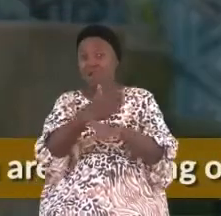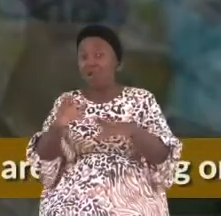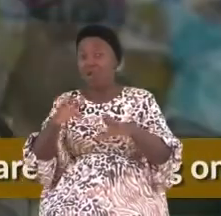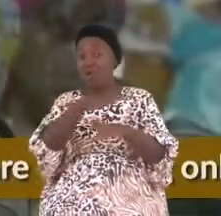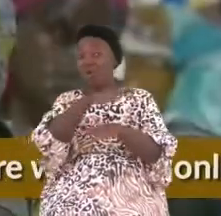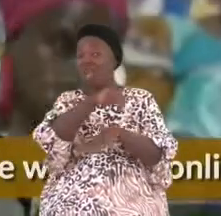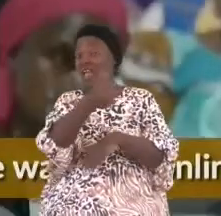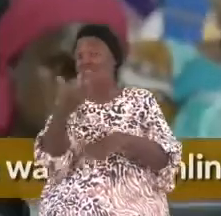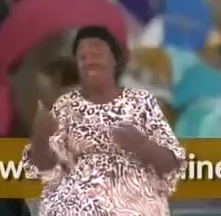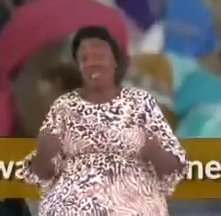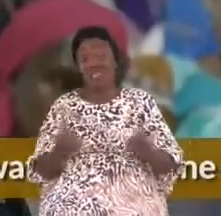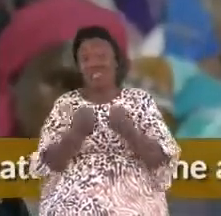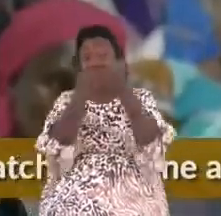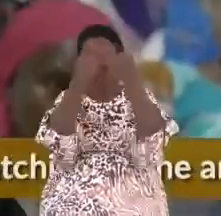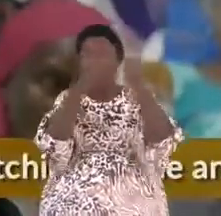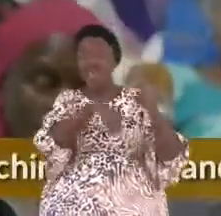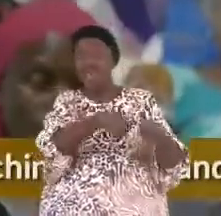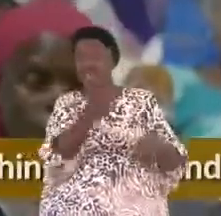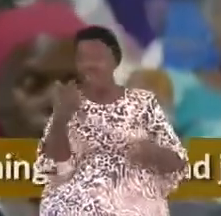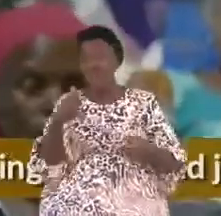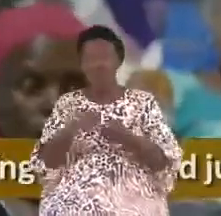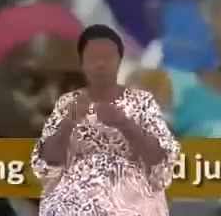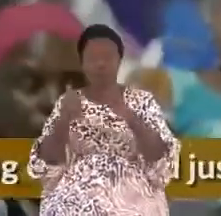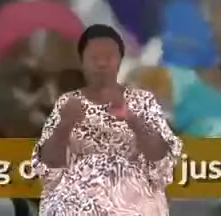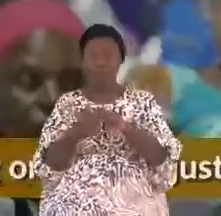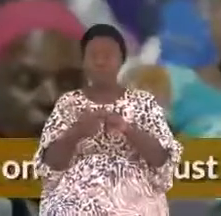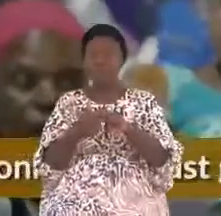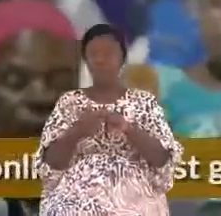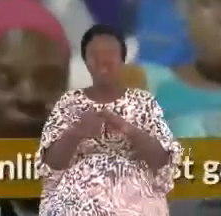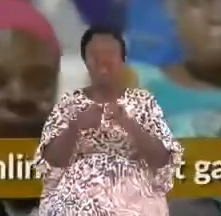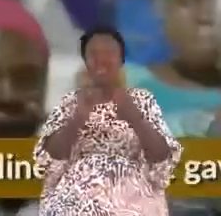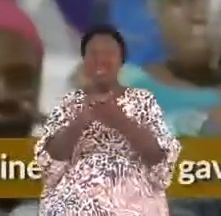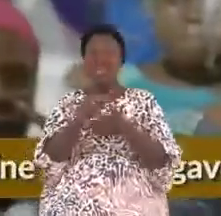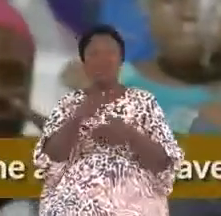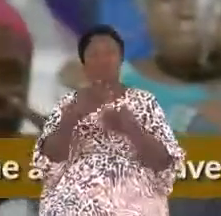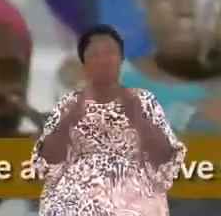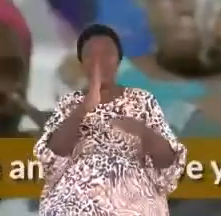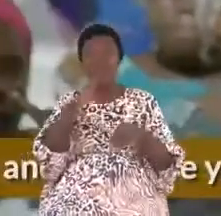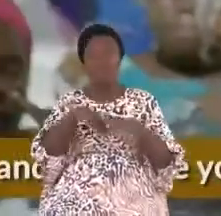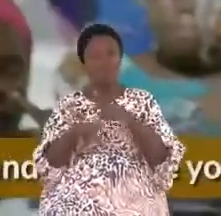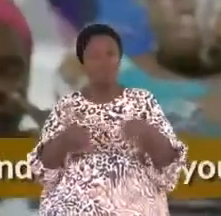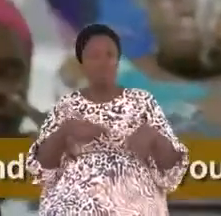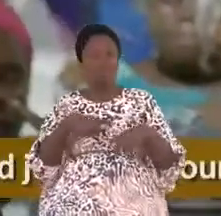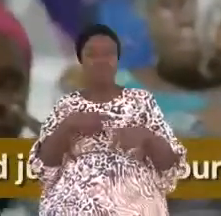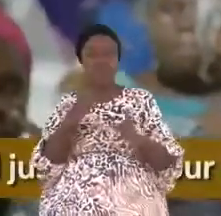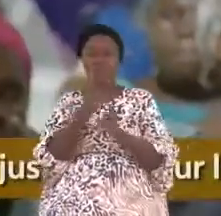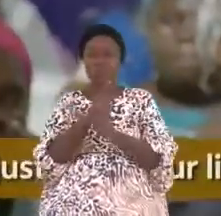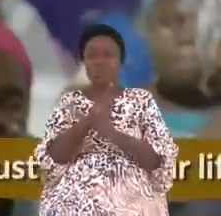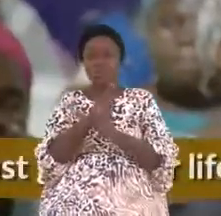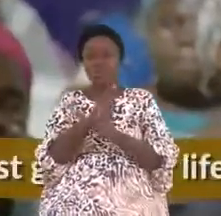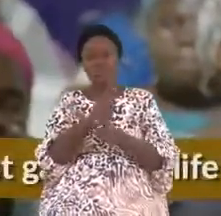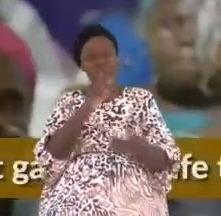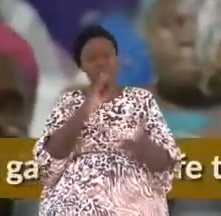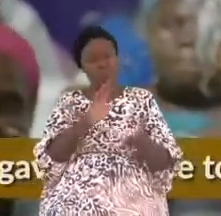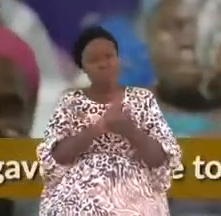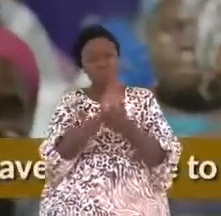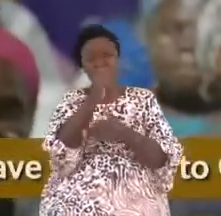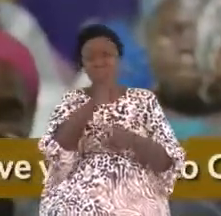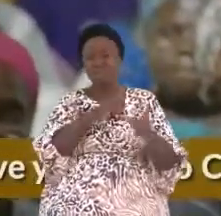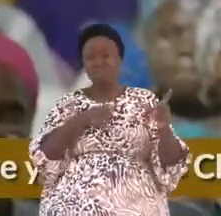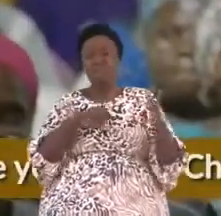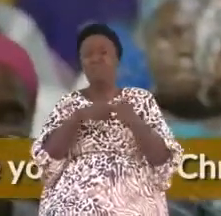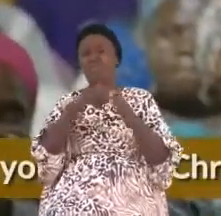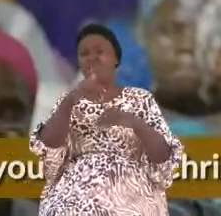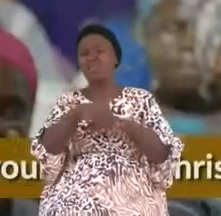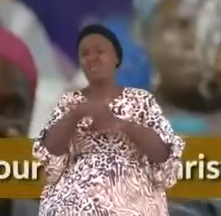everyone tonight is waiting for miracle everyone is waiting for miracle all over the world all